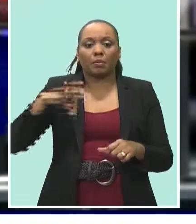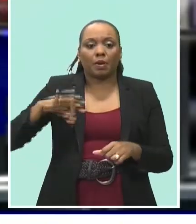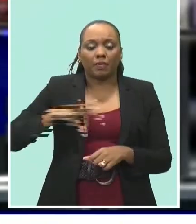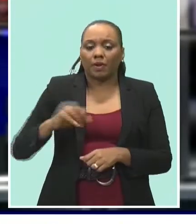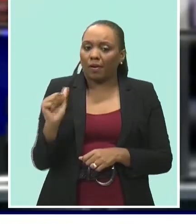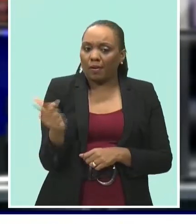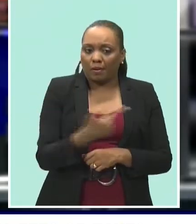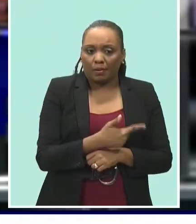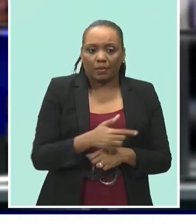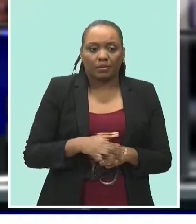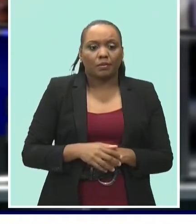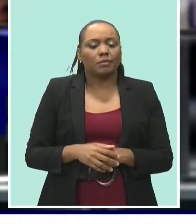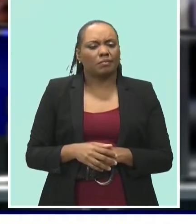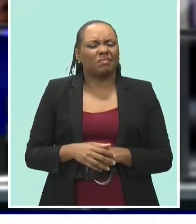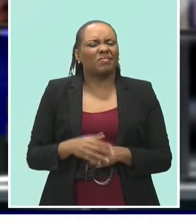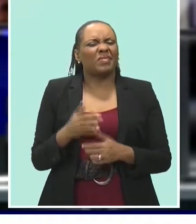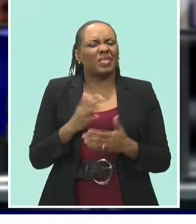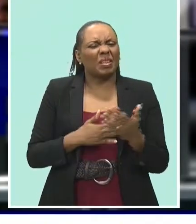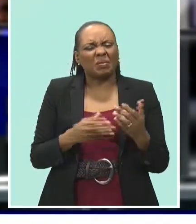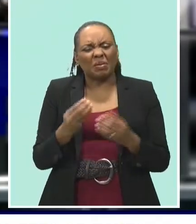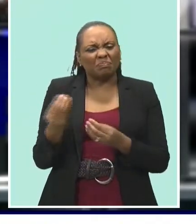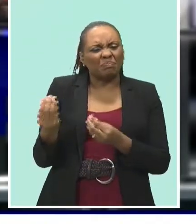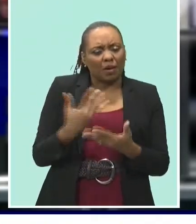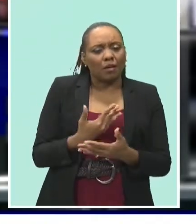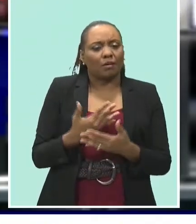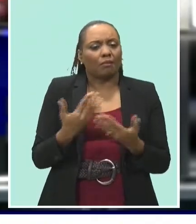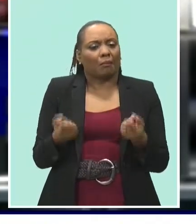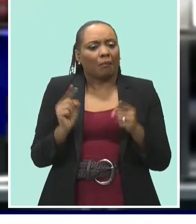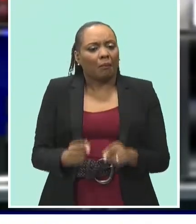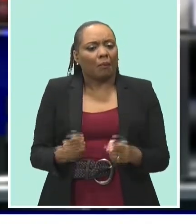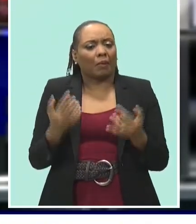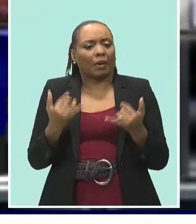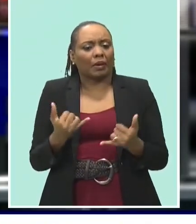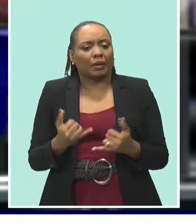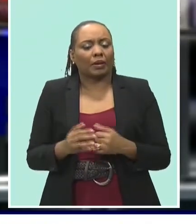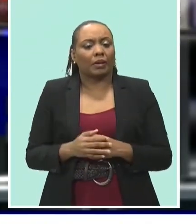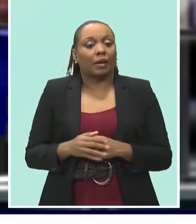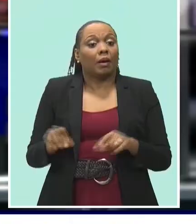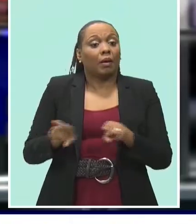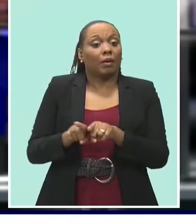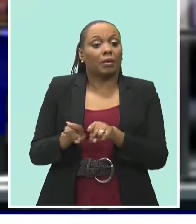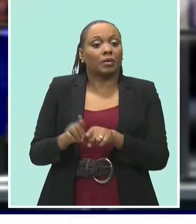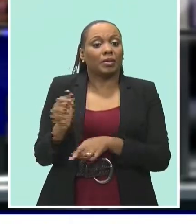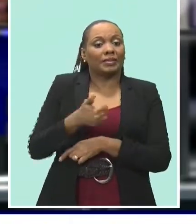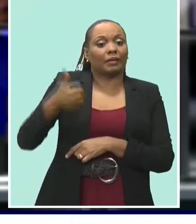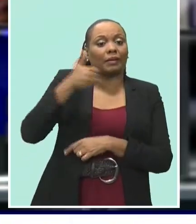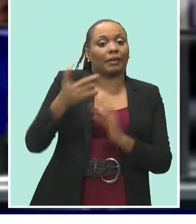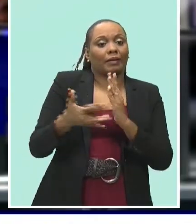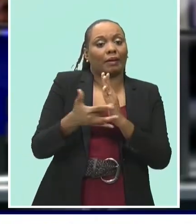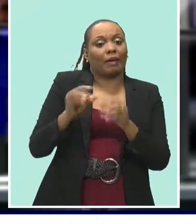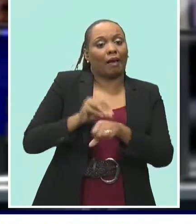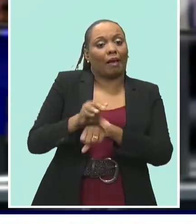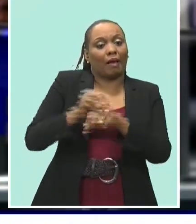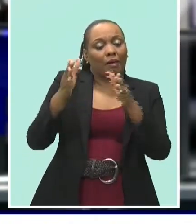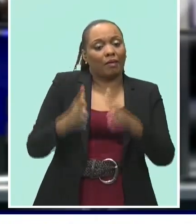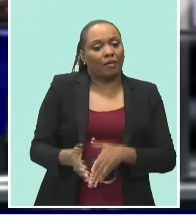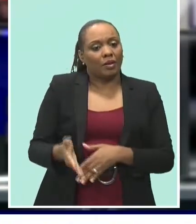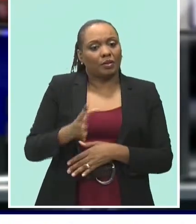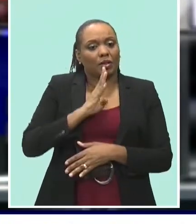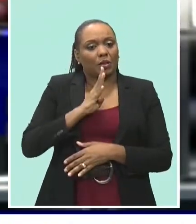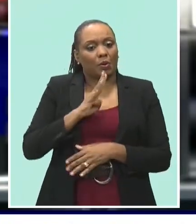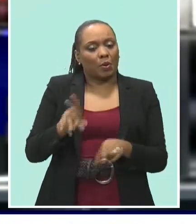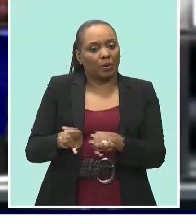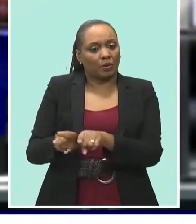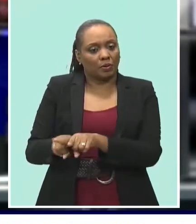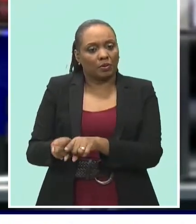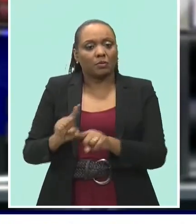So just a snippet of some of the Chamber's luncheon today, which was also addressed by Senior Technical Advisor to the Government of Barbados, Dr. Kevin Greenidge. And of